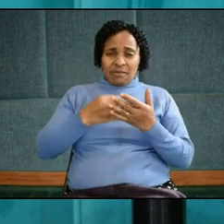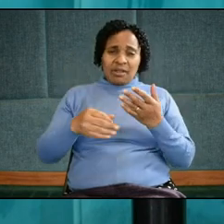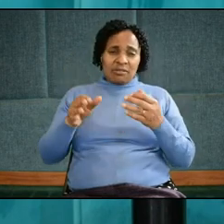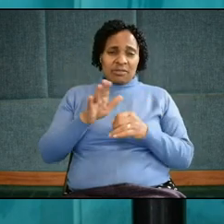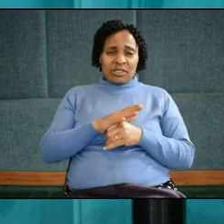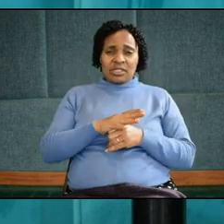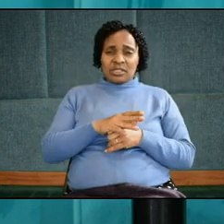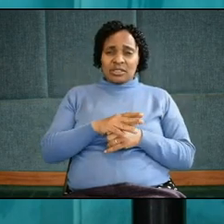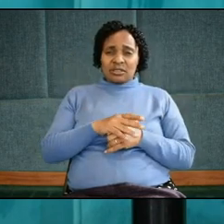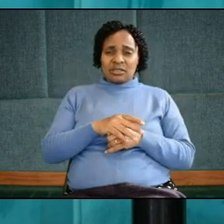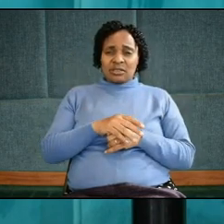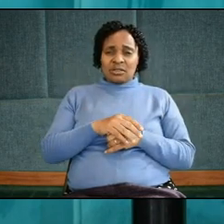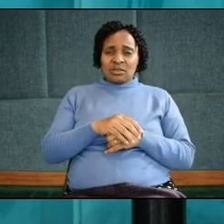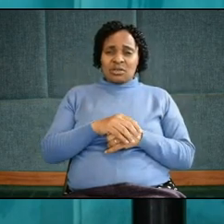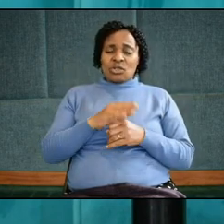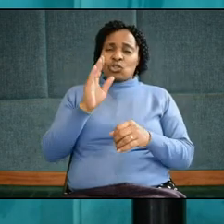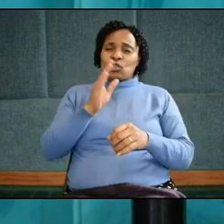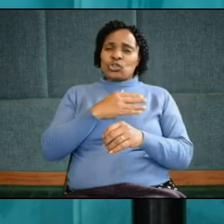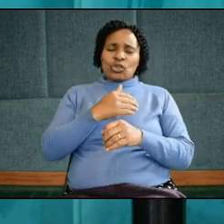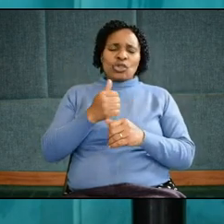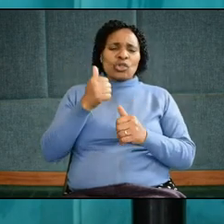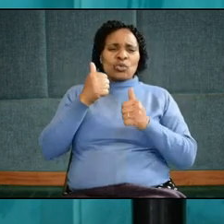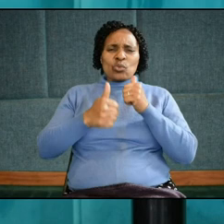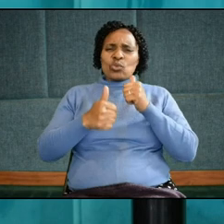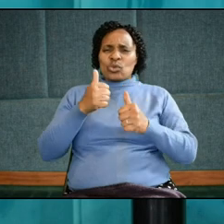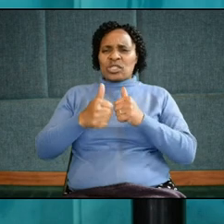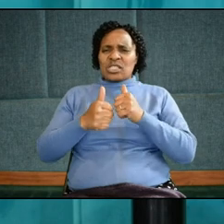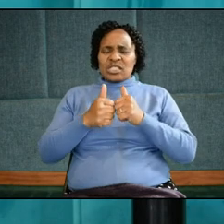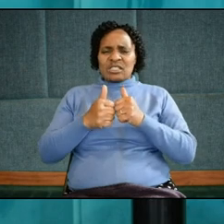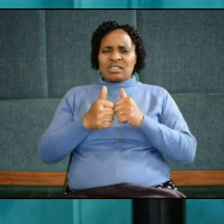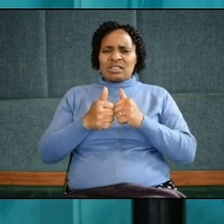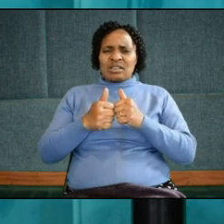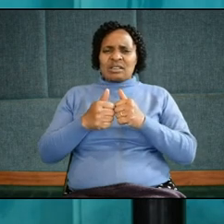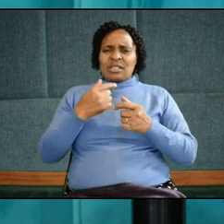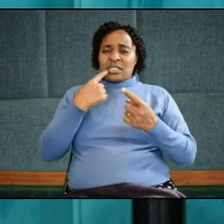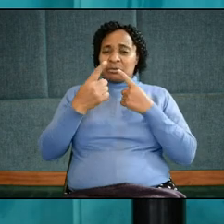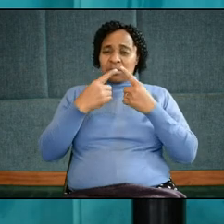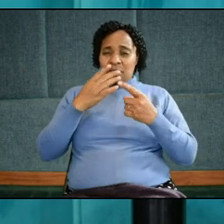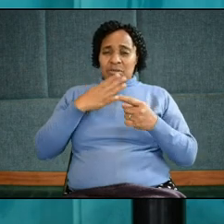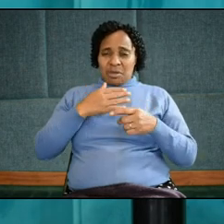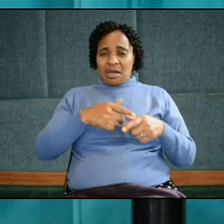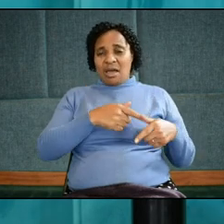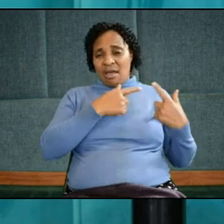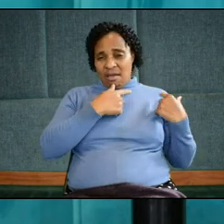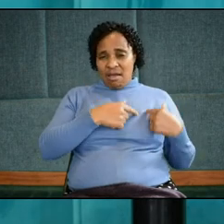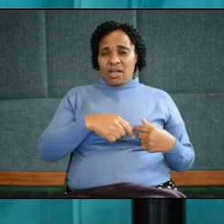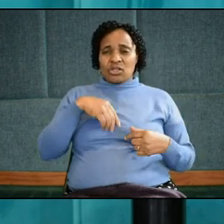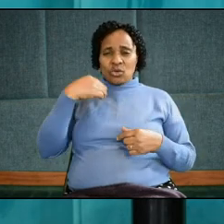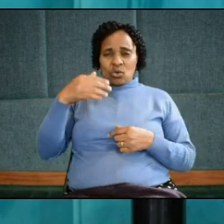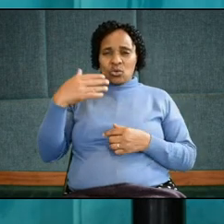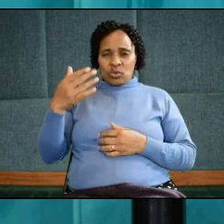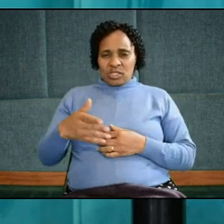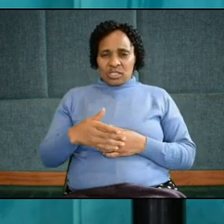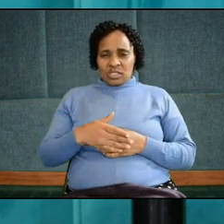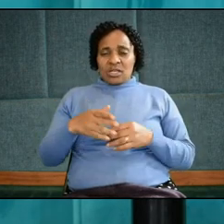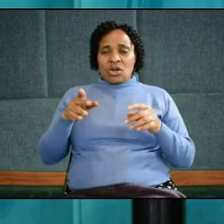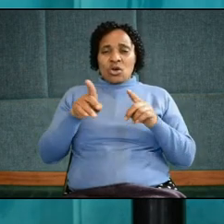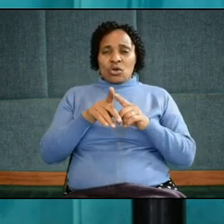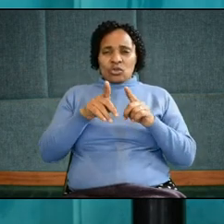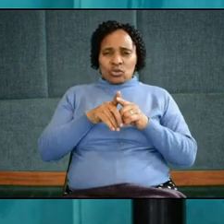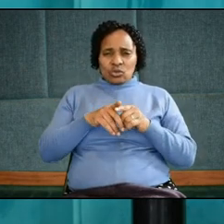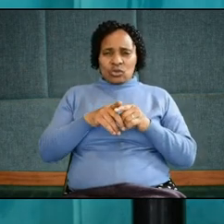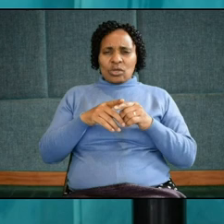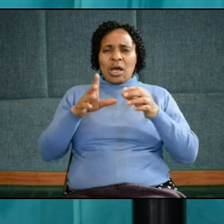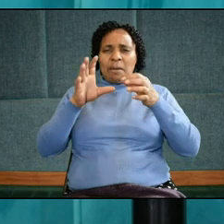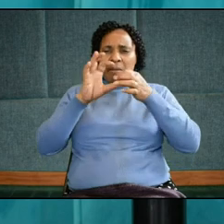it's a song that really speaks to my heart all the time, and also